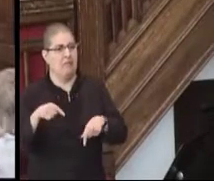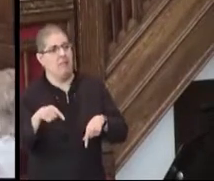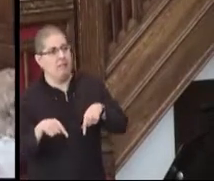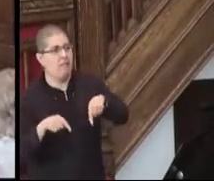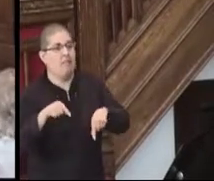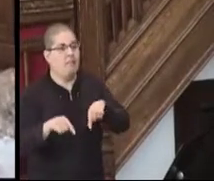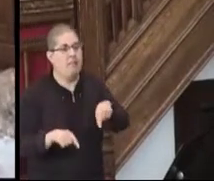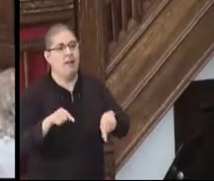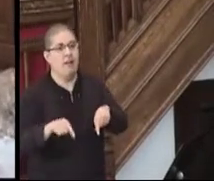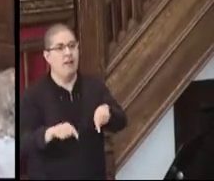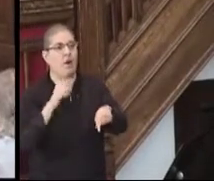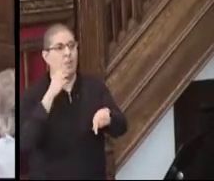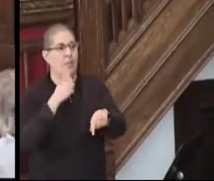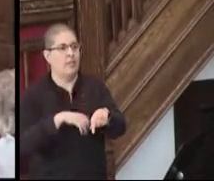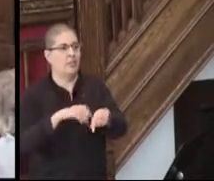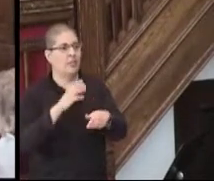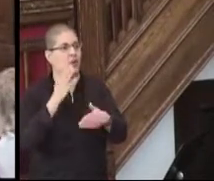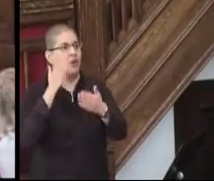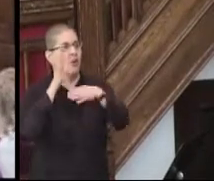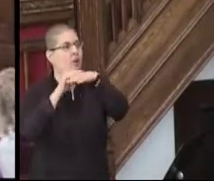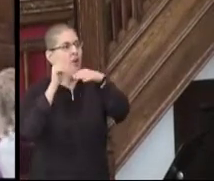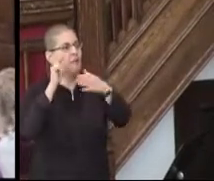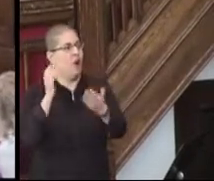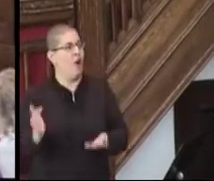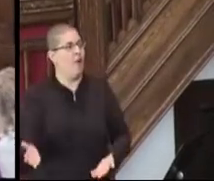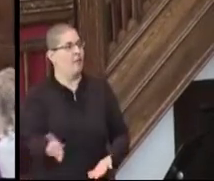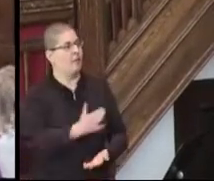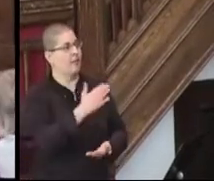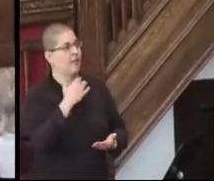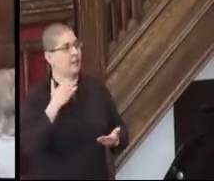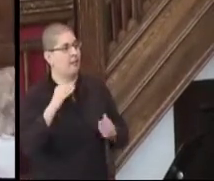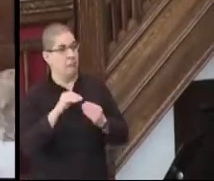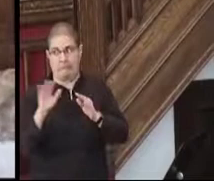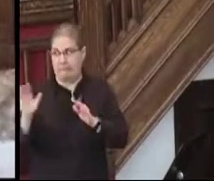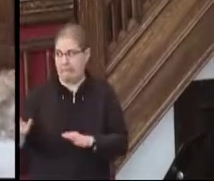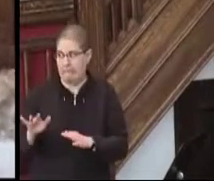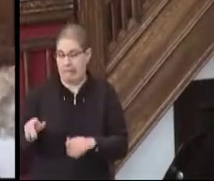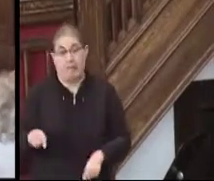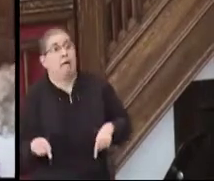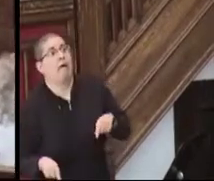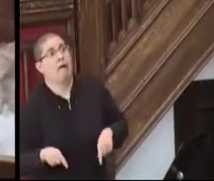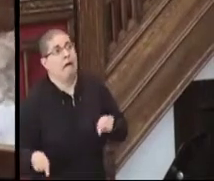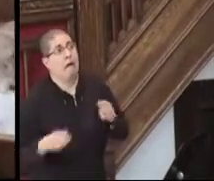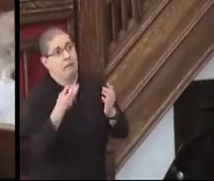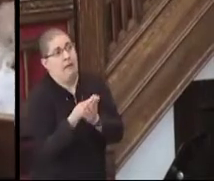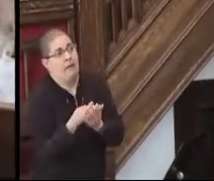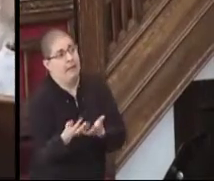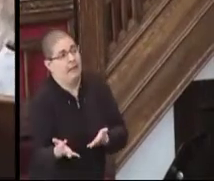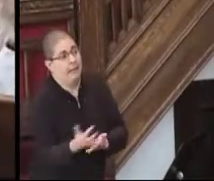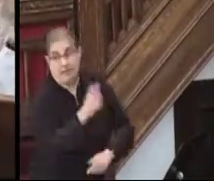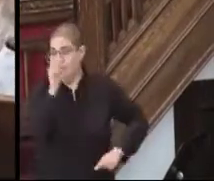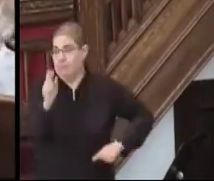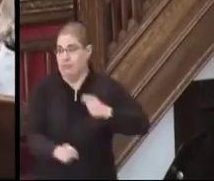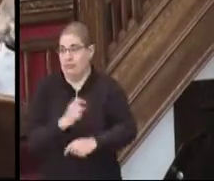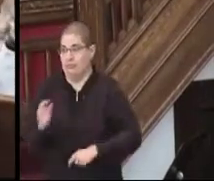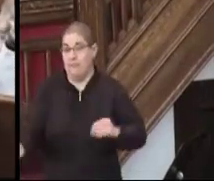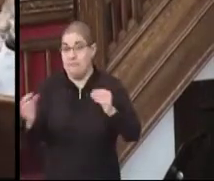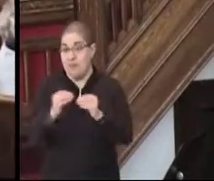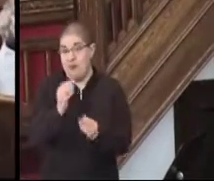if I did the call for the offering. That probably would have gained more sympathy, and the offering would have been probably larger. But here we go.